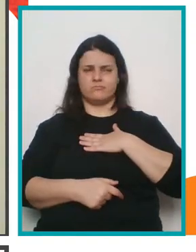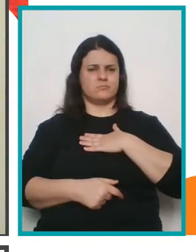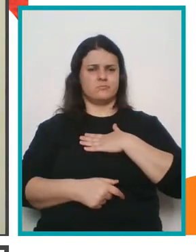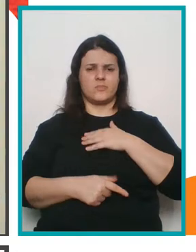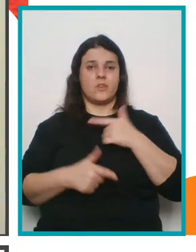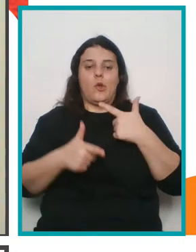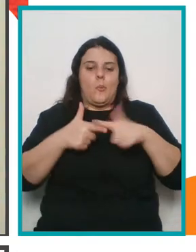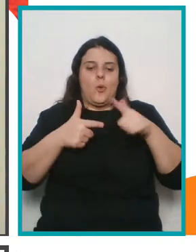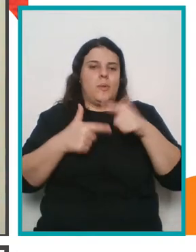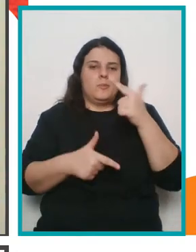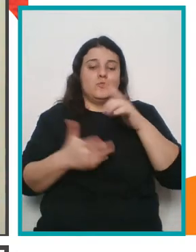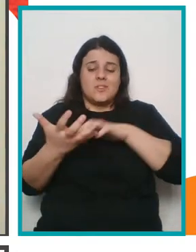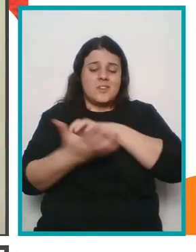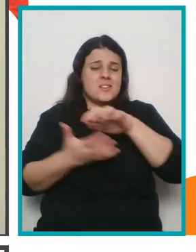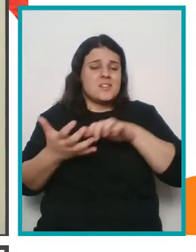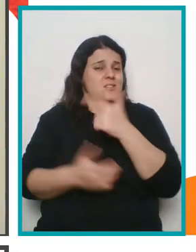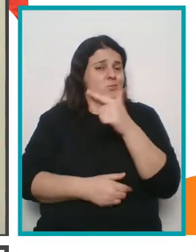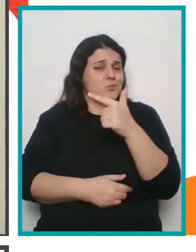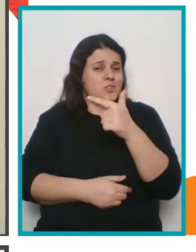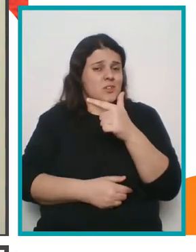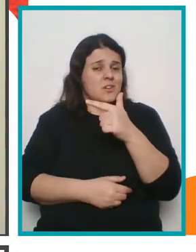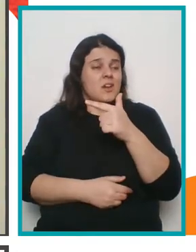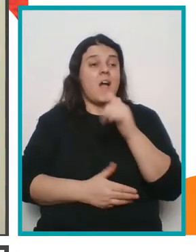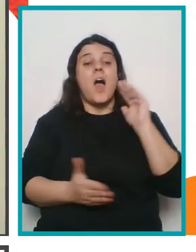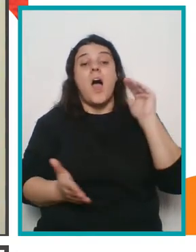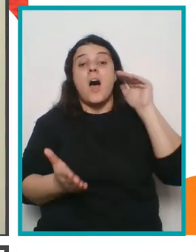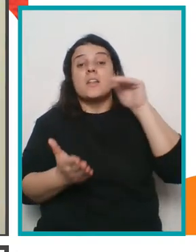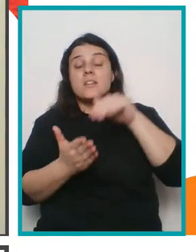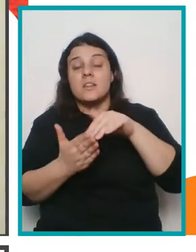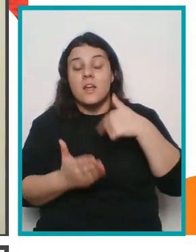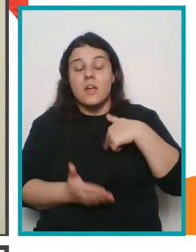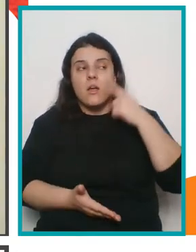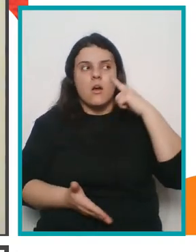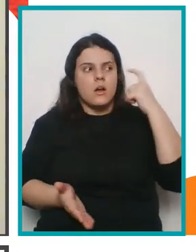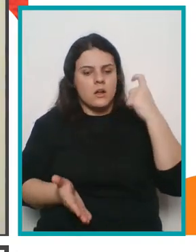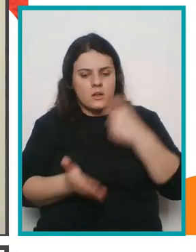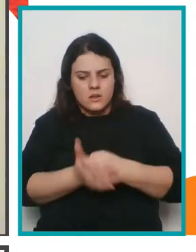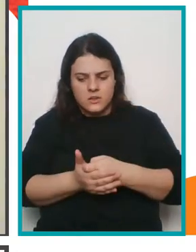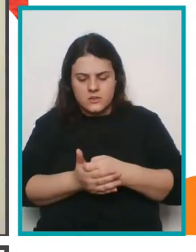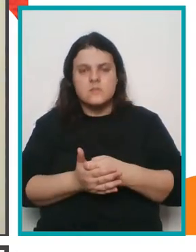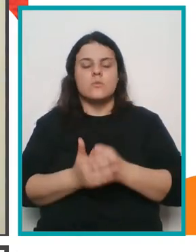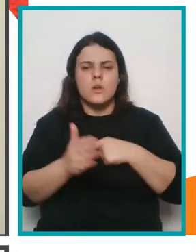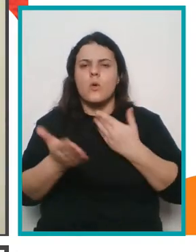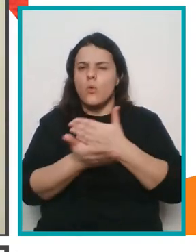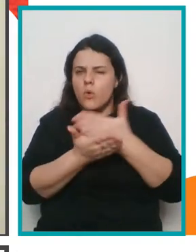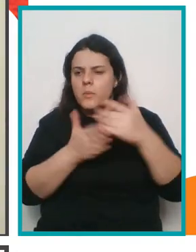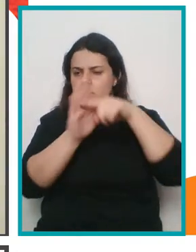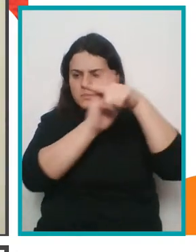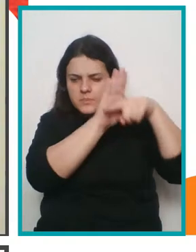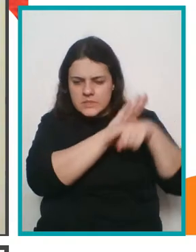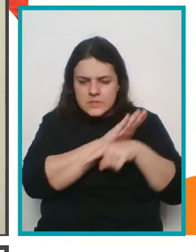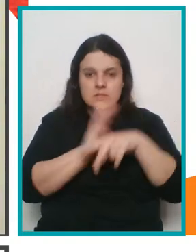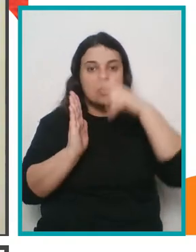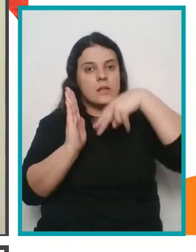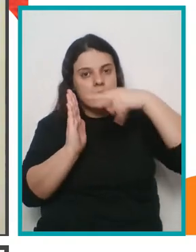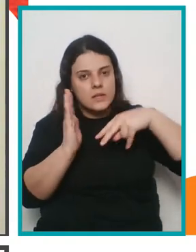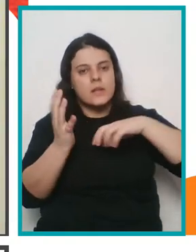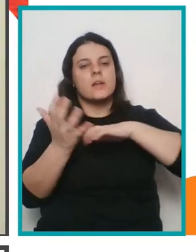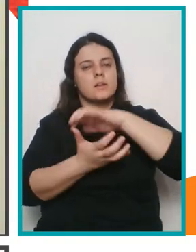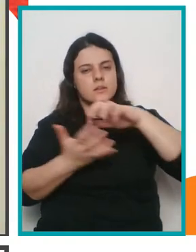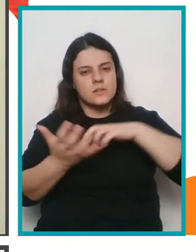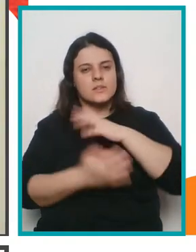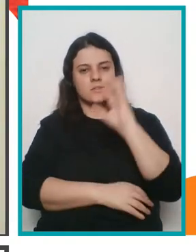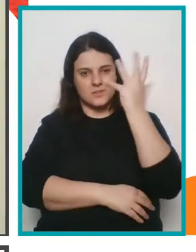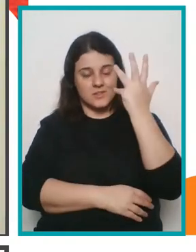young person is going to do that. Many of them are trying to look for jobs. As I say, the older people are trying